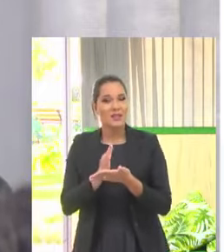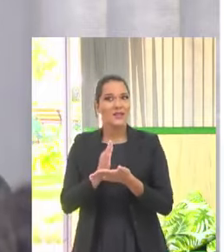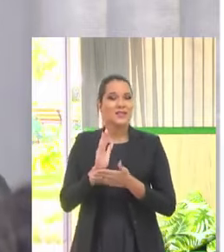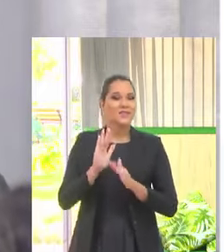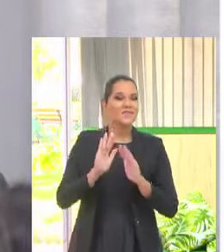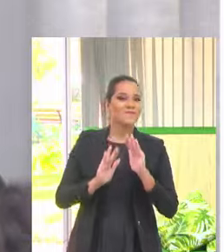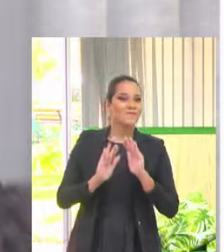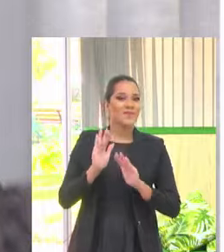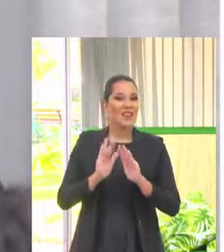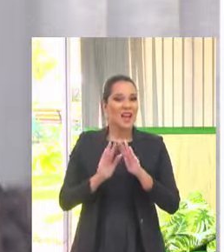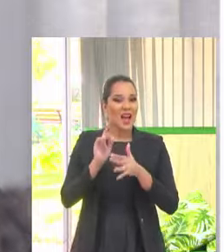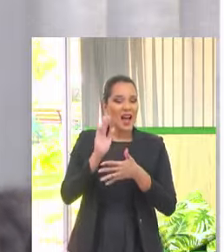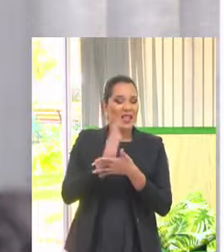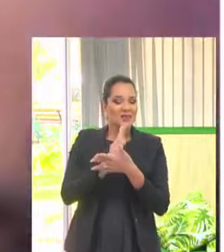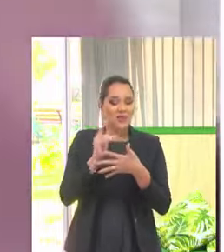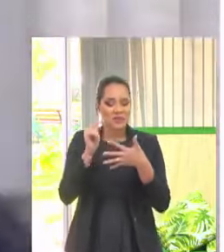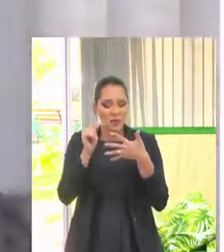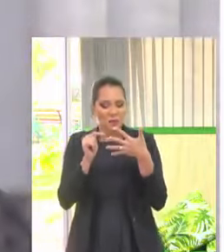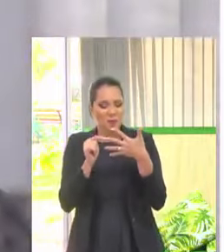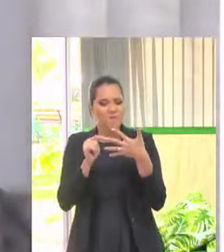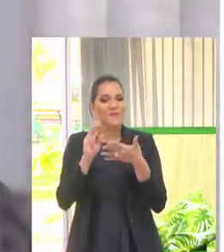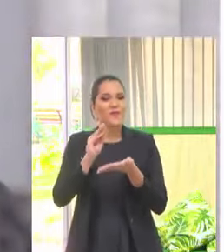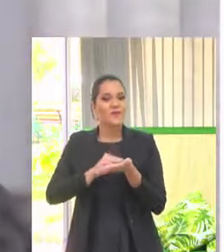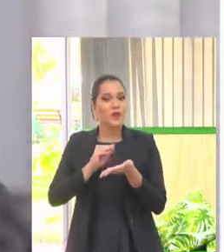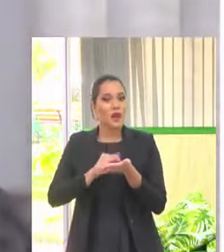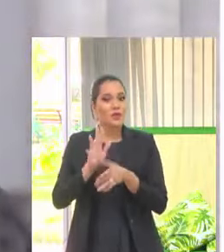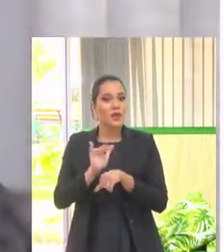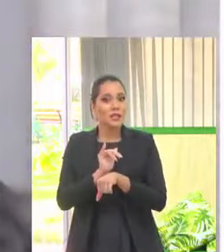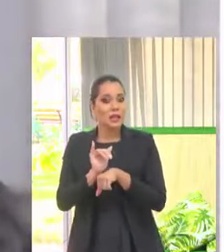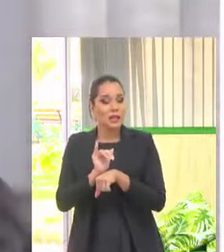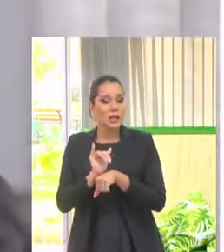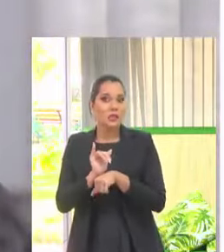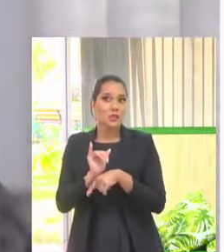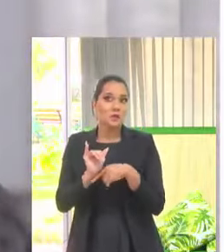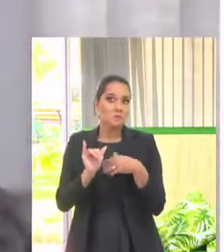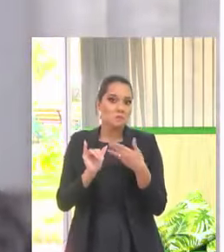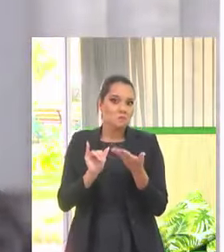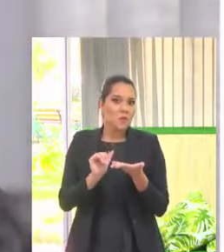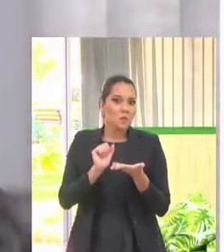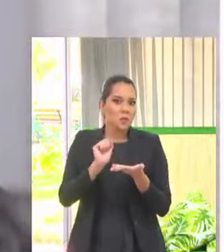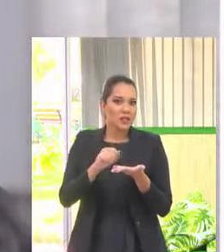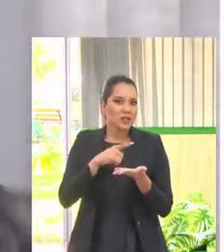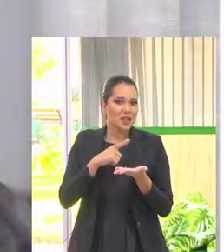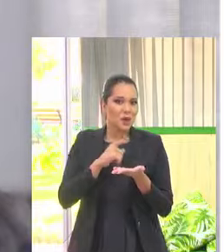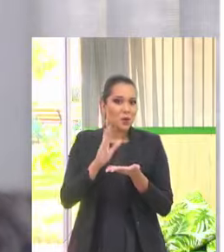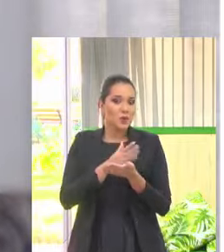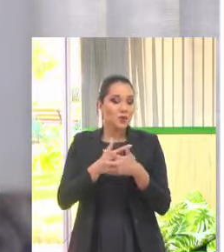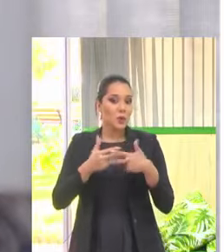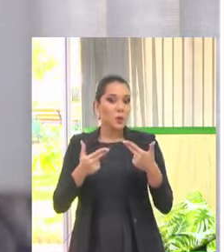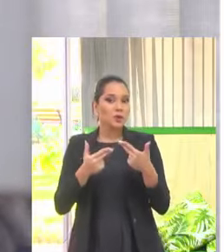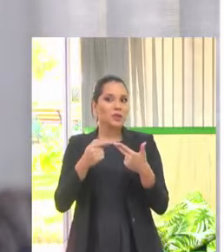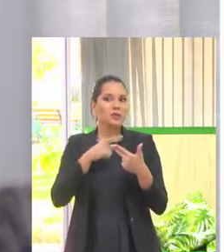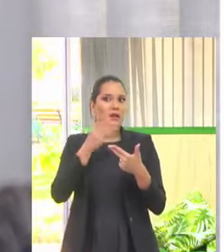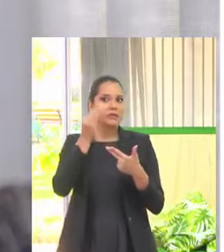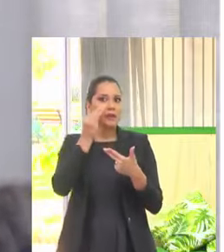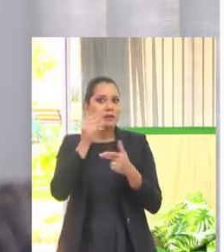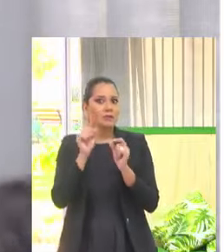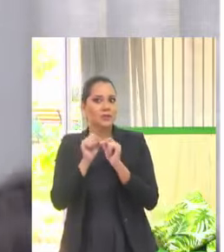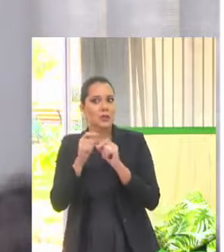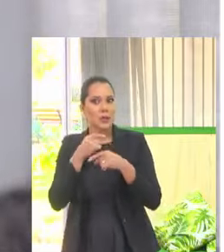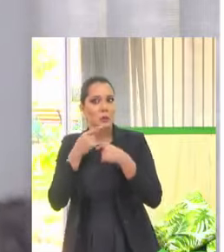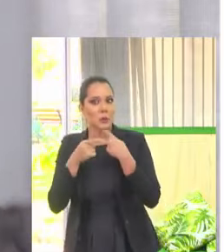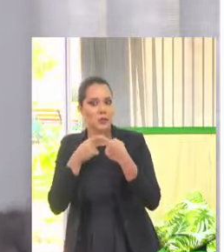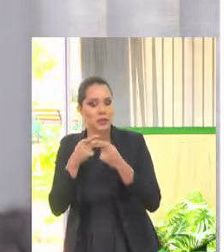strategy could resemble to things we were trying to do, but we're not achieving to so far.